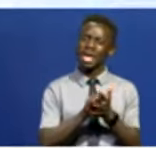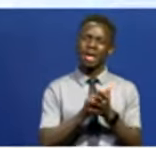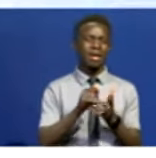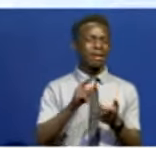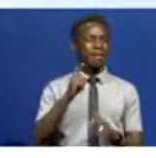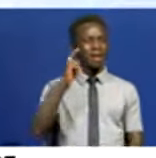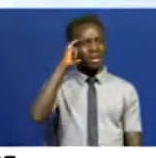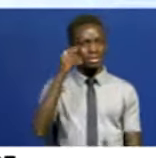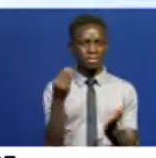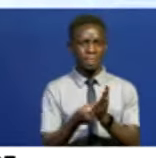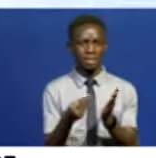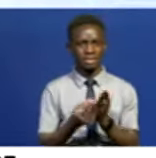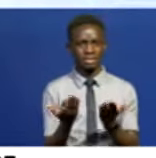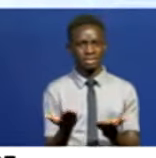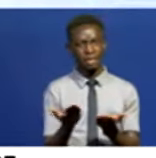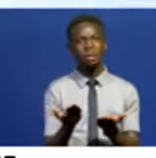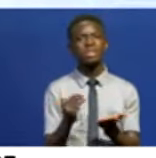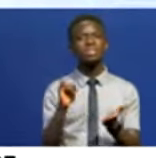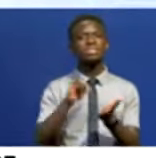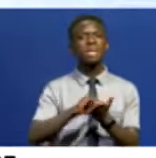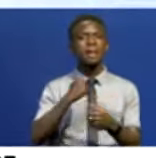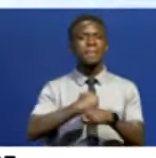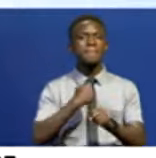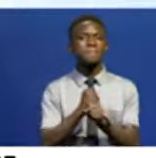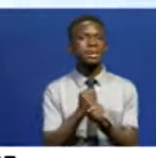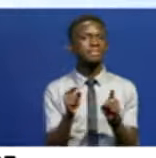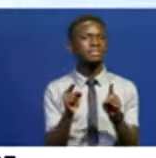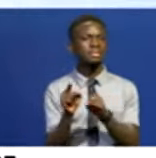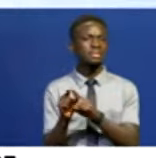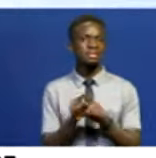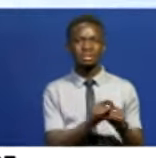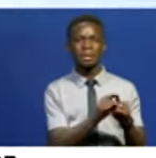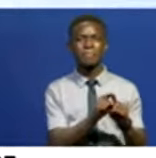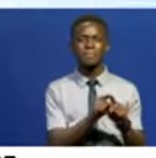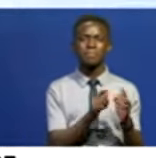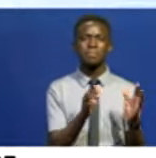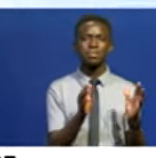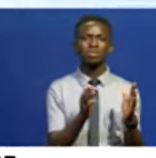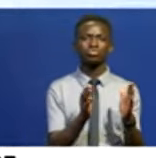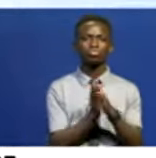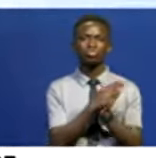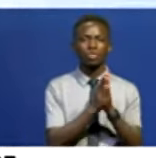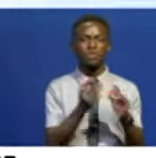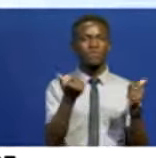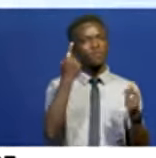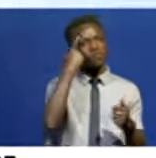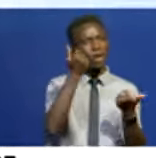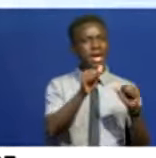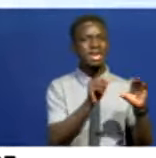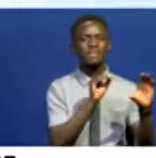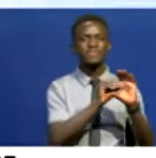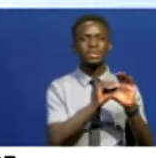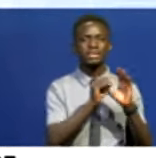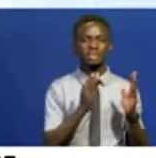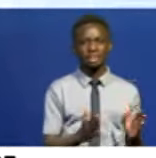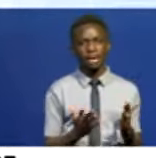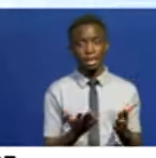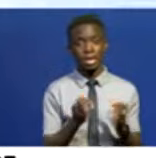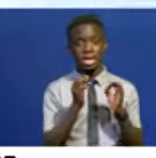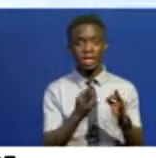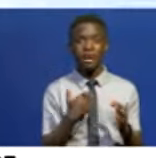it makes the case for any investor and any investment. If you have that kind of market, it is sufficient